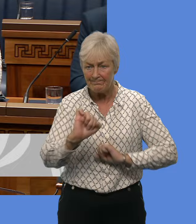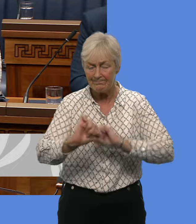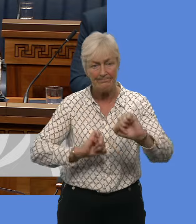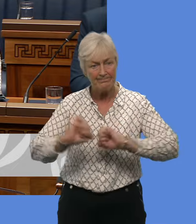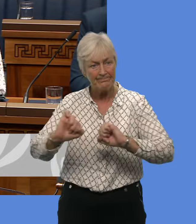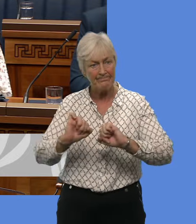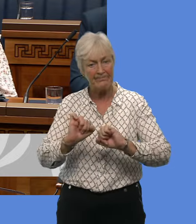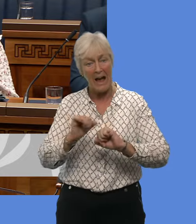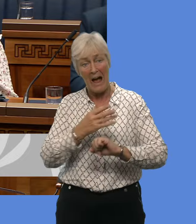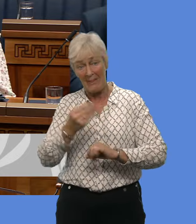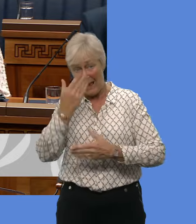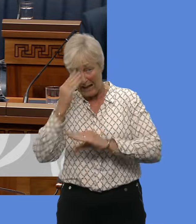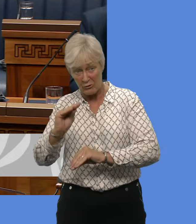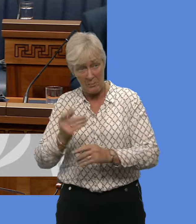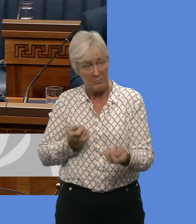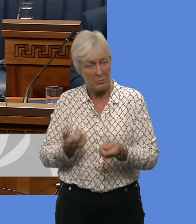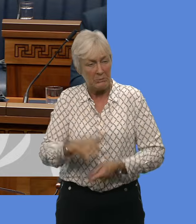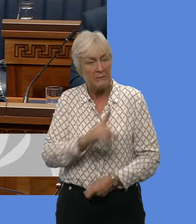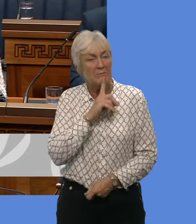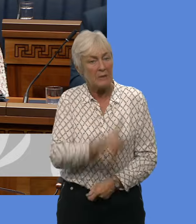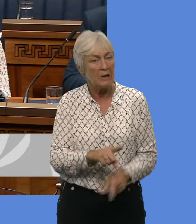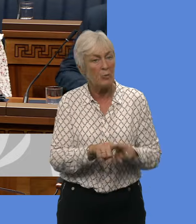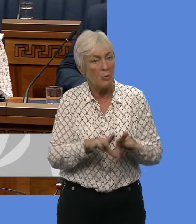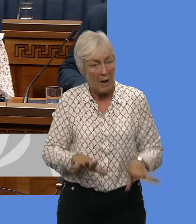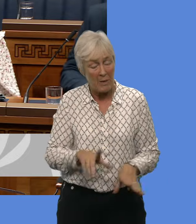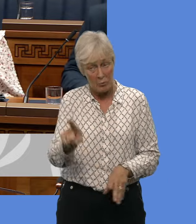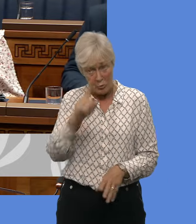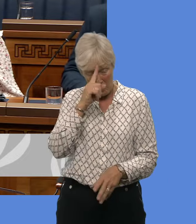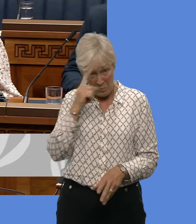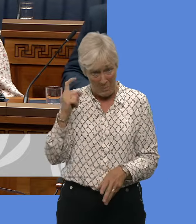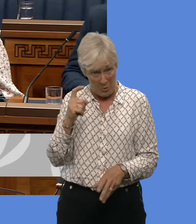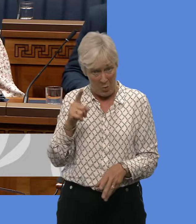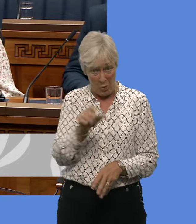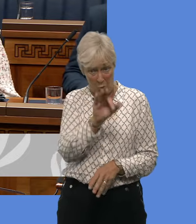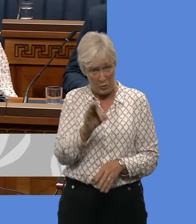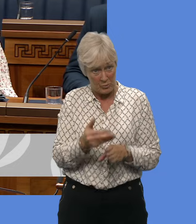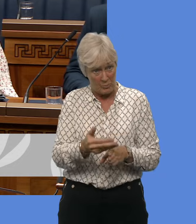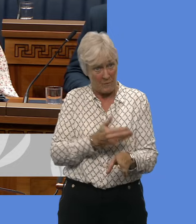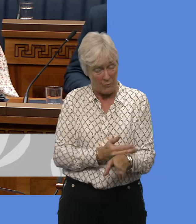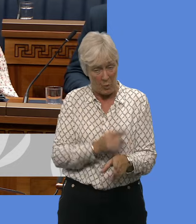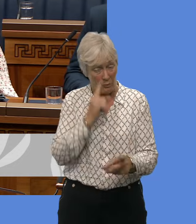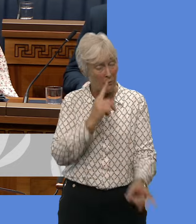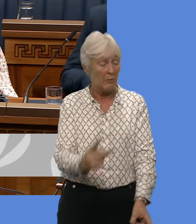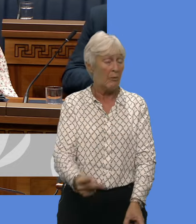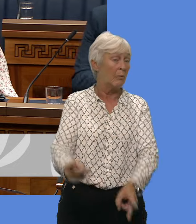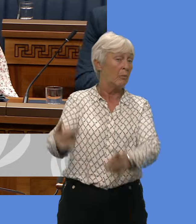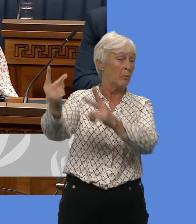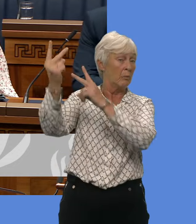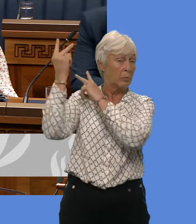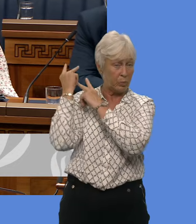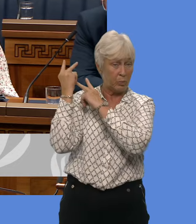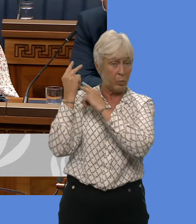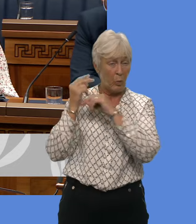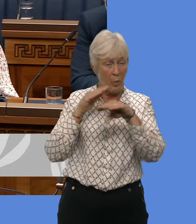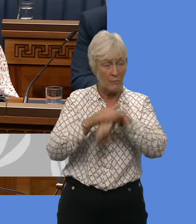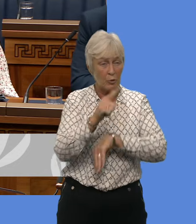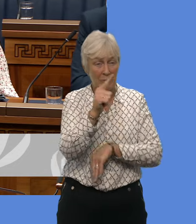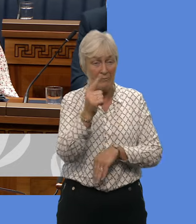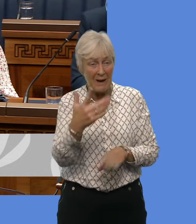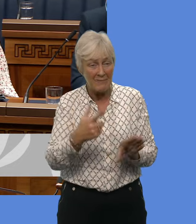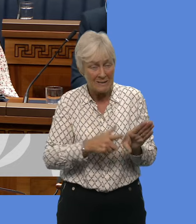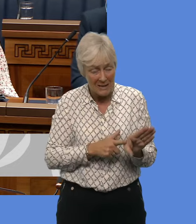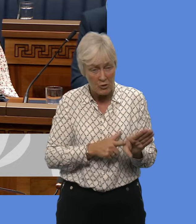Education Minister has made that clear. But I would refer the member to the previous question and to look back over the course of the last 25 years, where